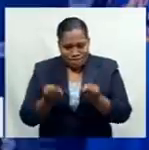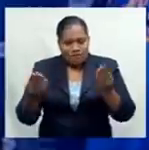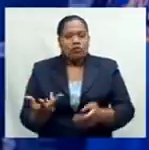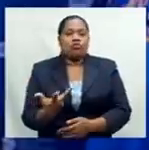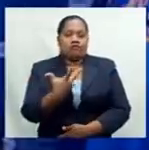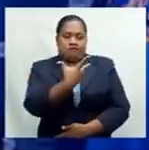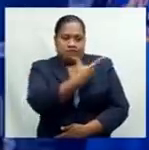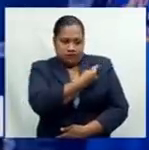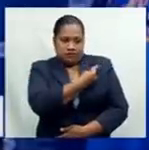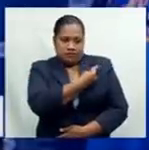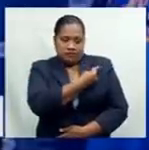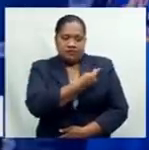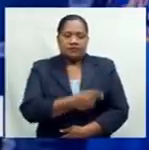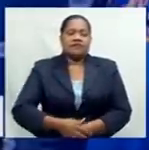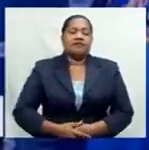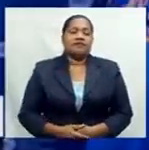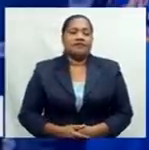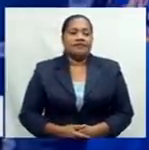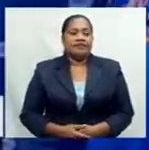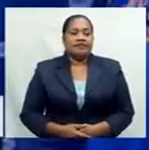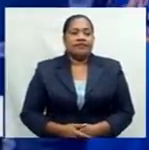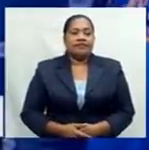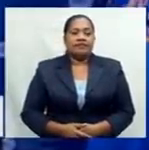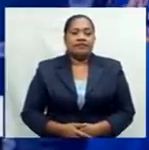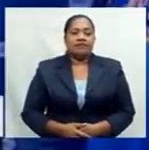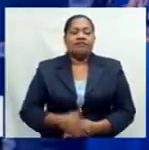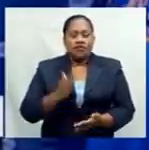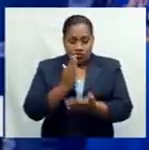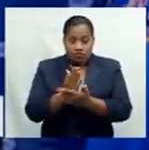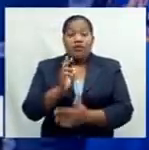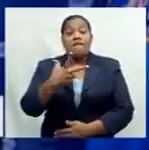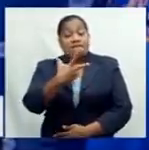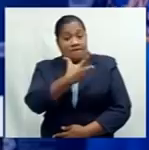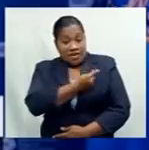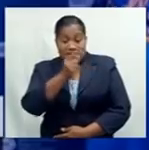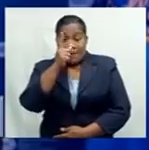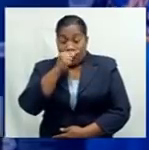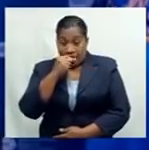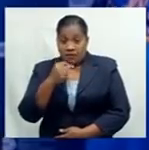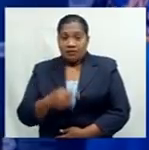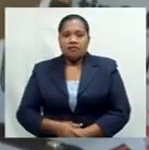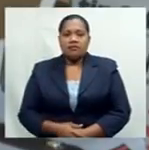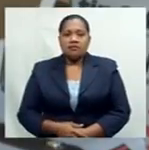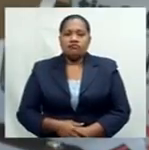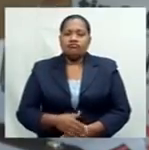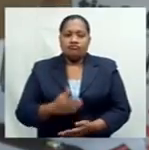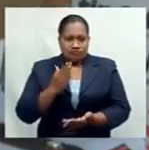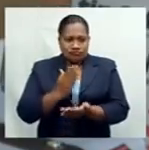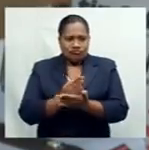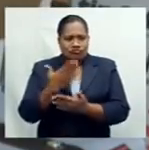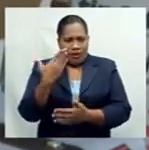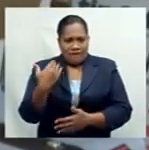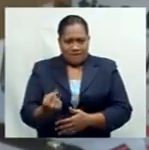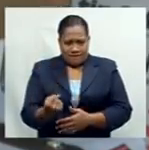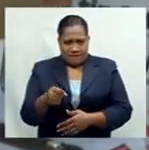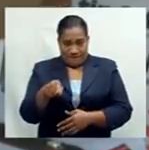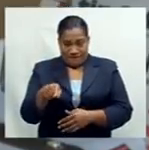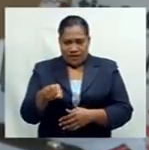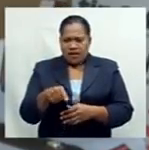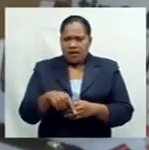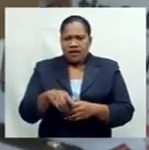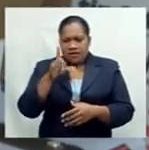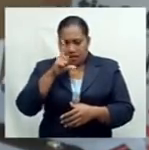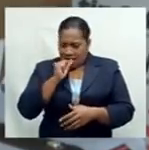vaccinated. The fact that vaccinated people who do have a breakthrough infection are clearly capable